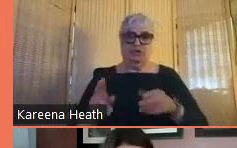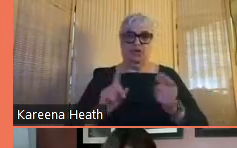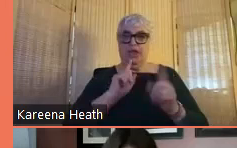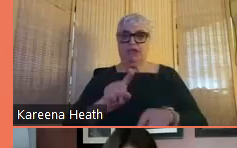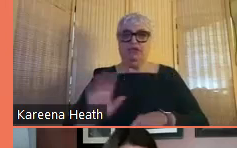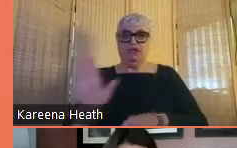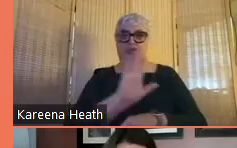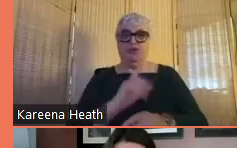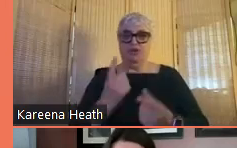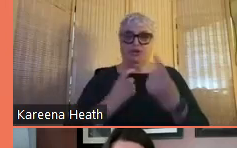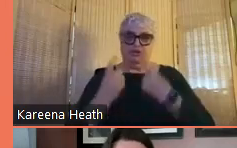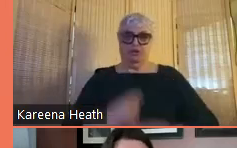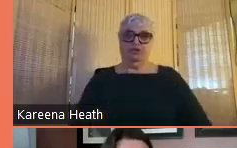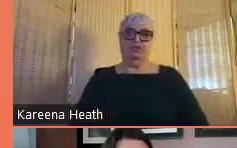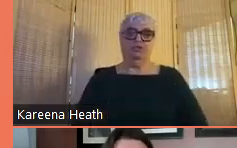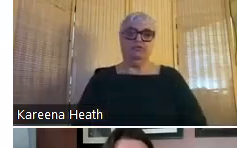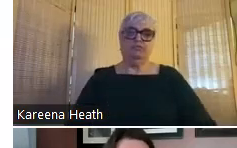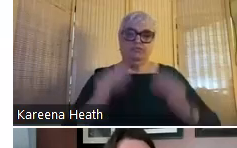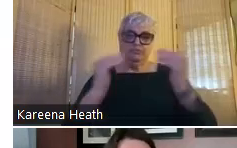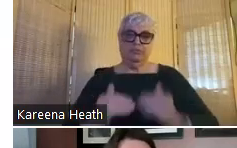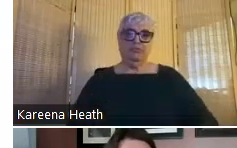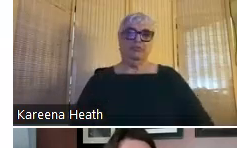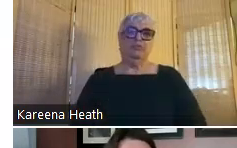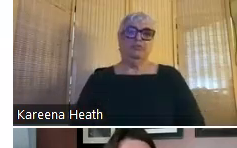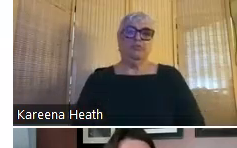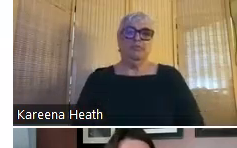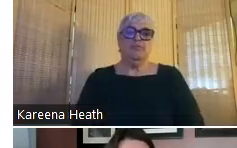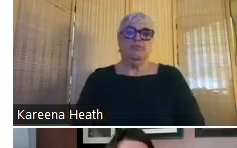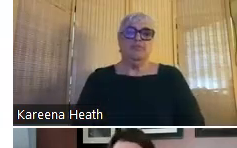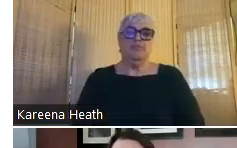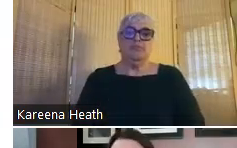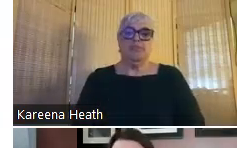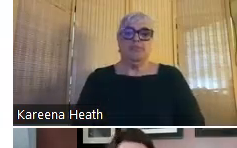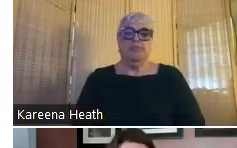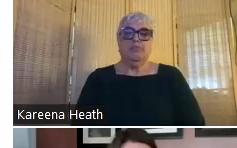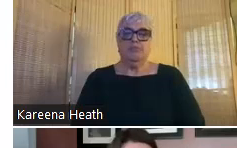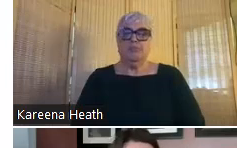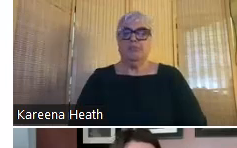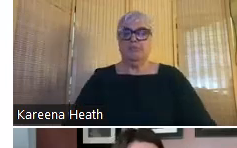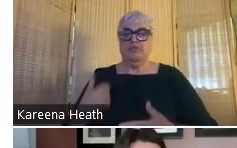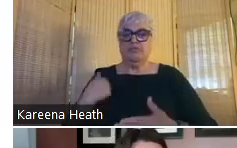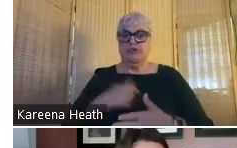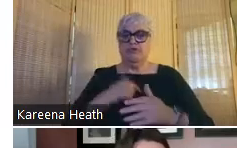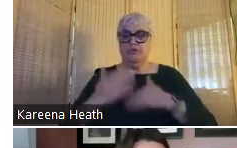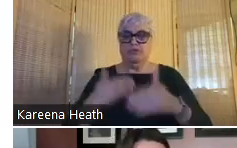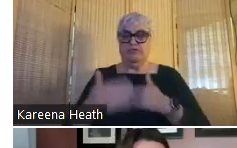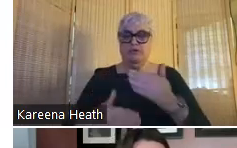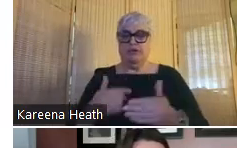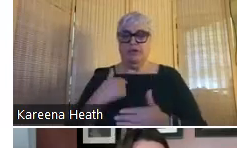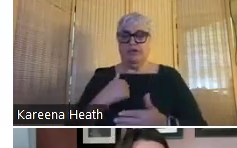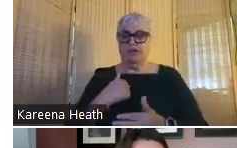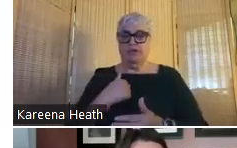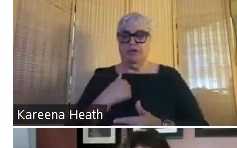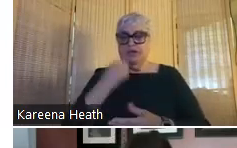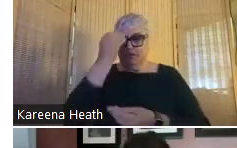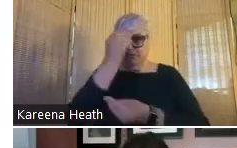concerns. Next slide, please. So just before we move on, I wanted to let